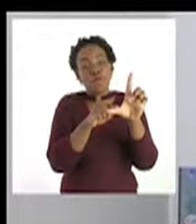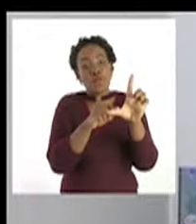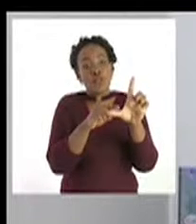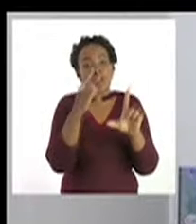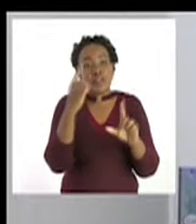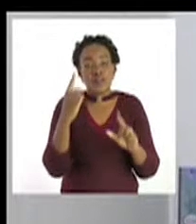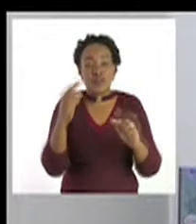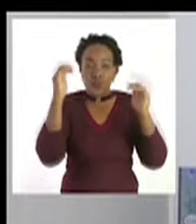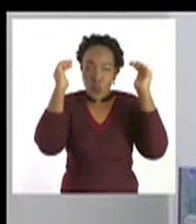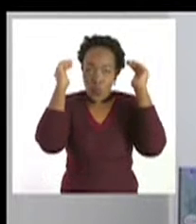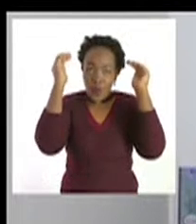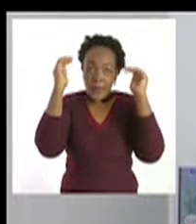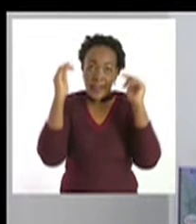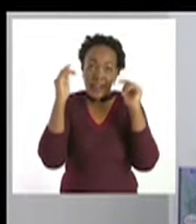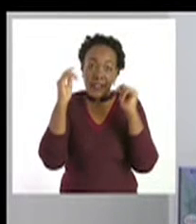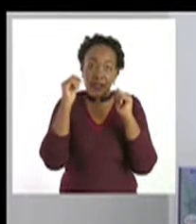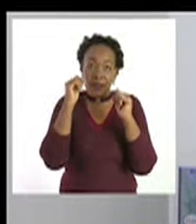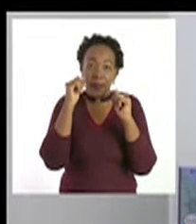Okay?